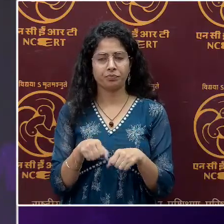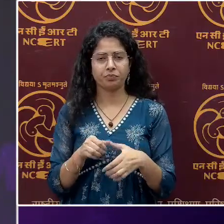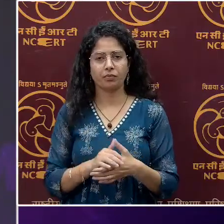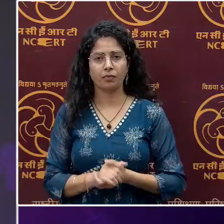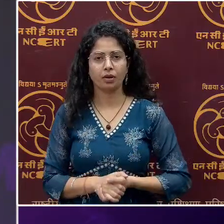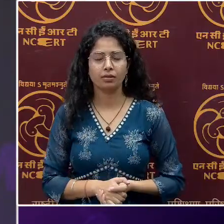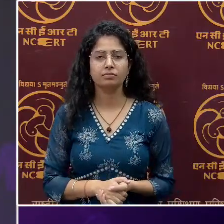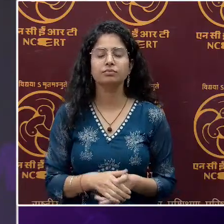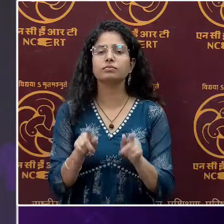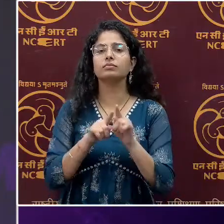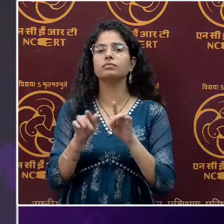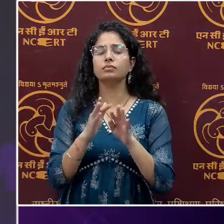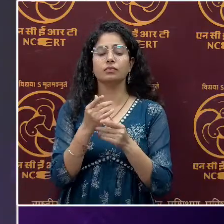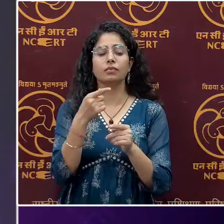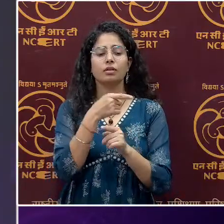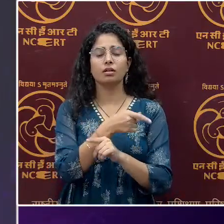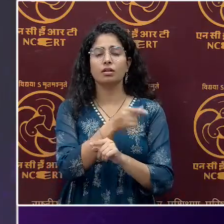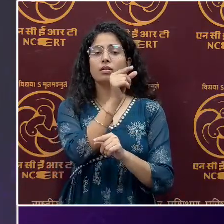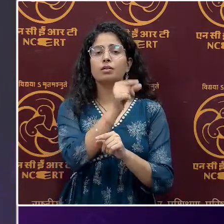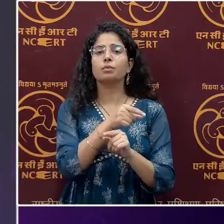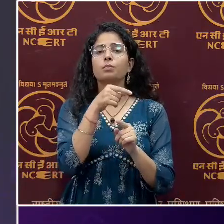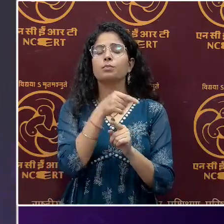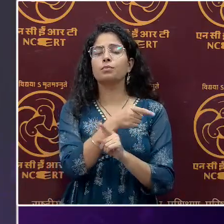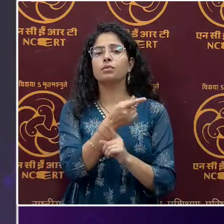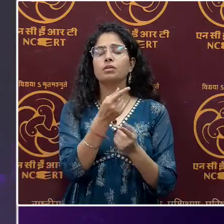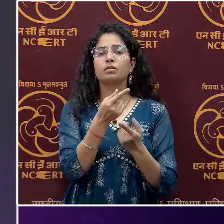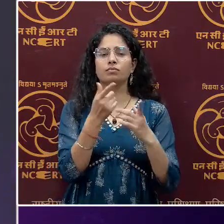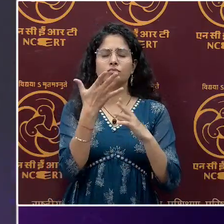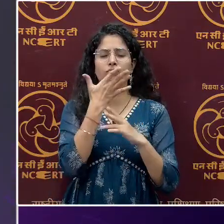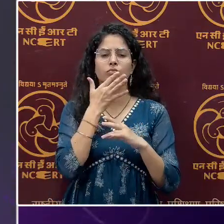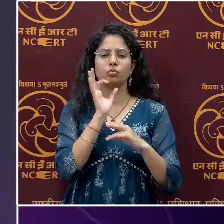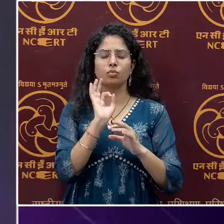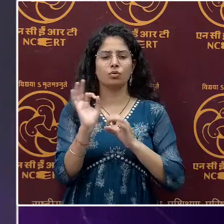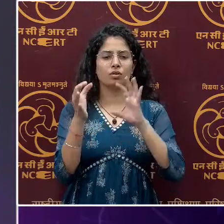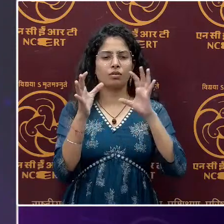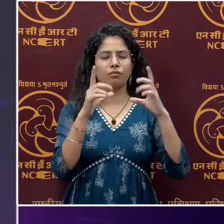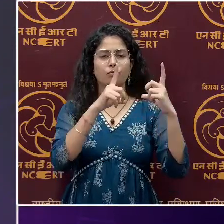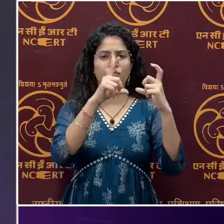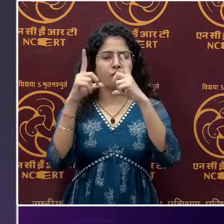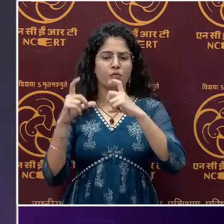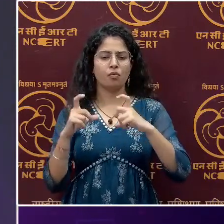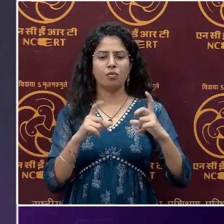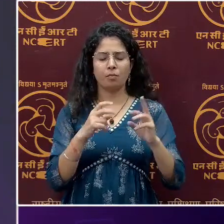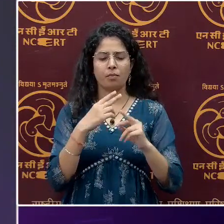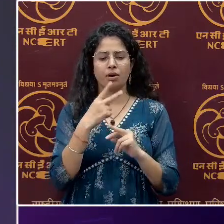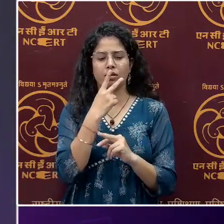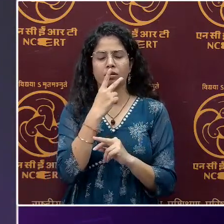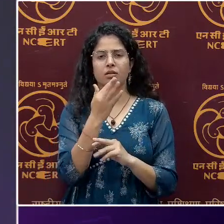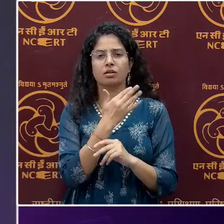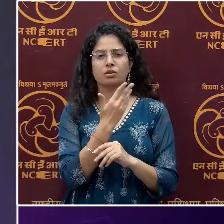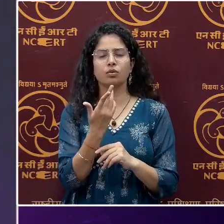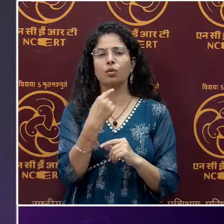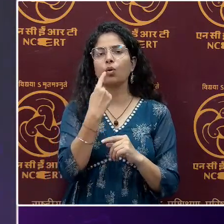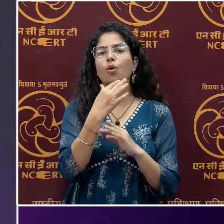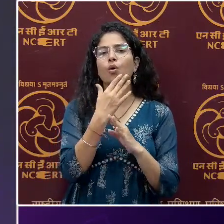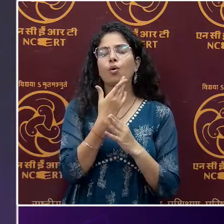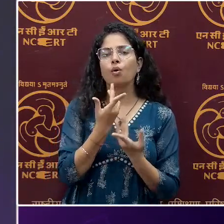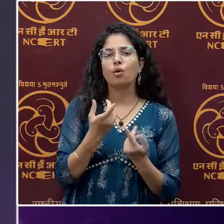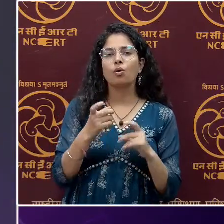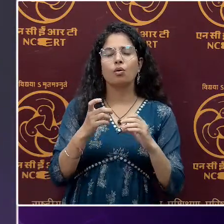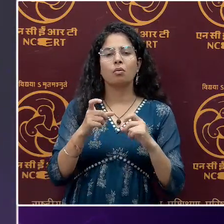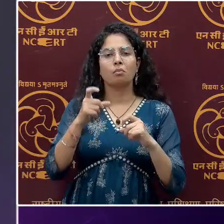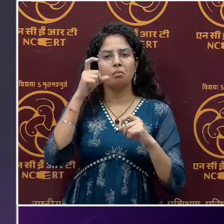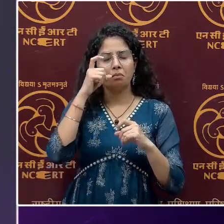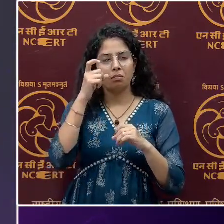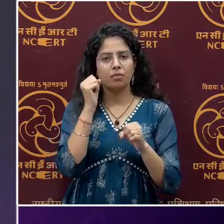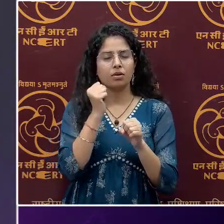and this is a beautiful collage of pictures, and I can see there is Mahatma Gandhi, Bal